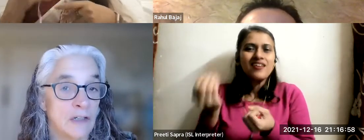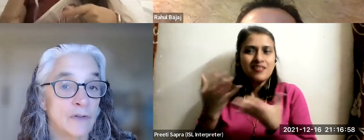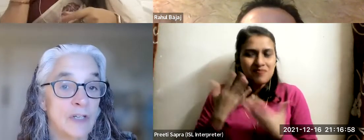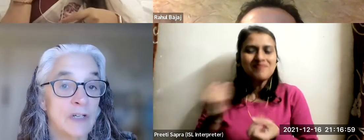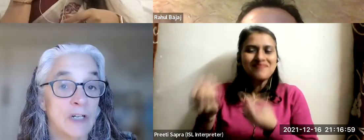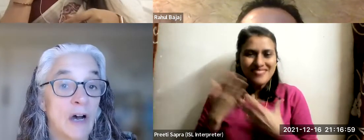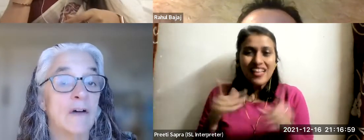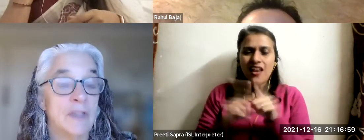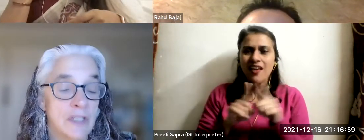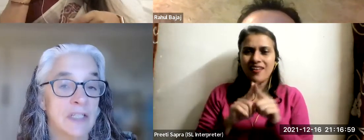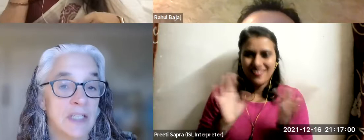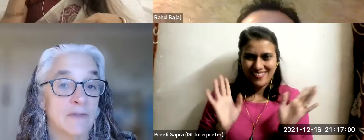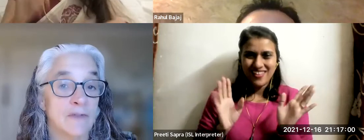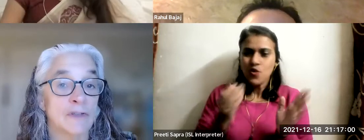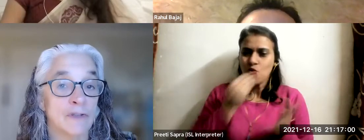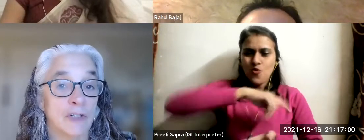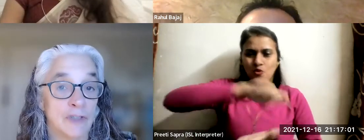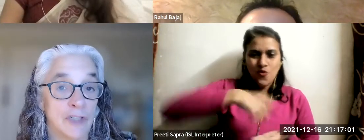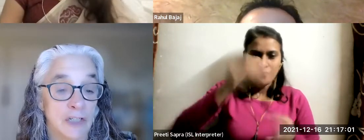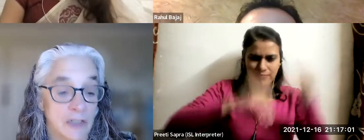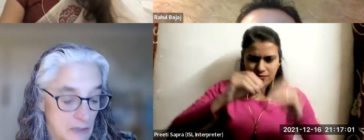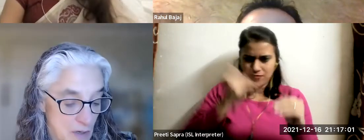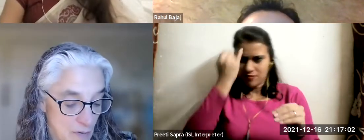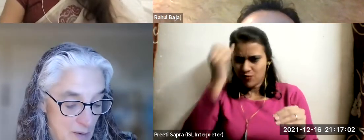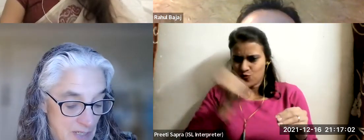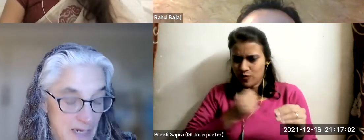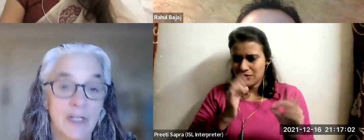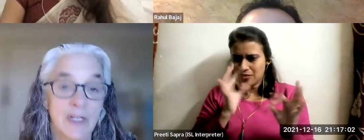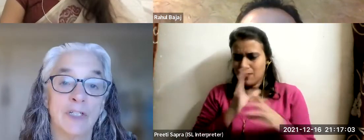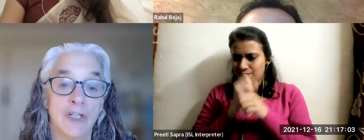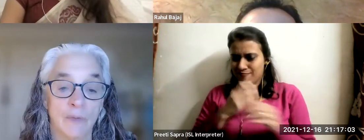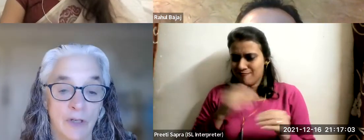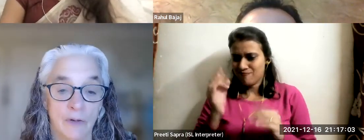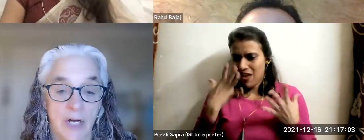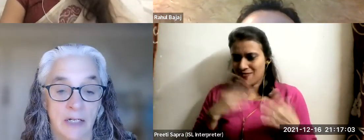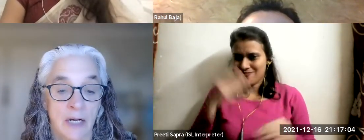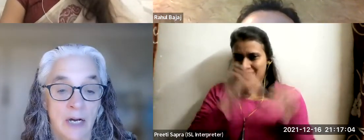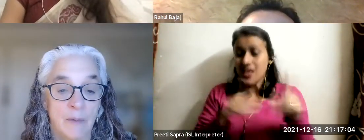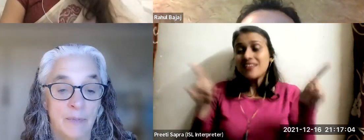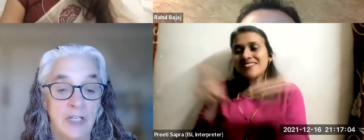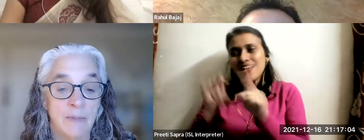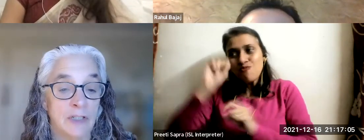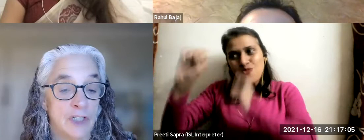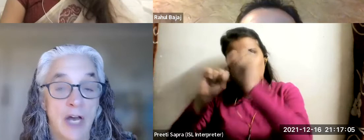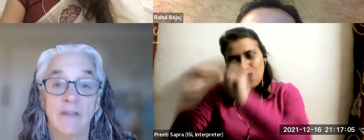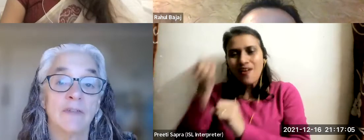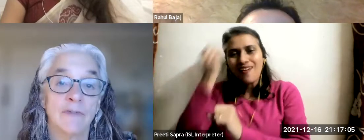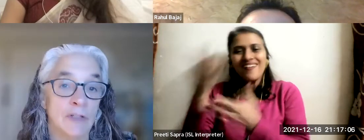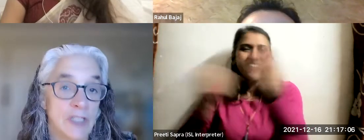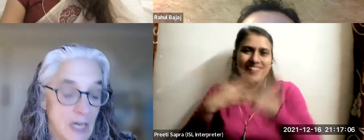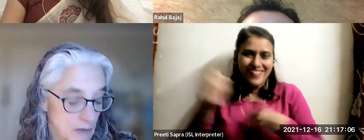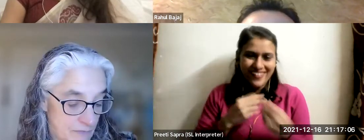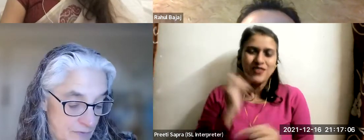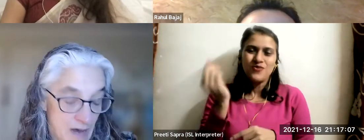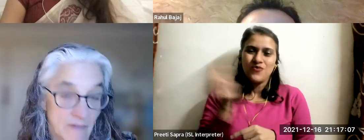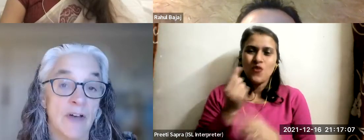ingredient, not so secret, of the success of structured negotiation. So I'm glad I was able to share it with you, and I'll put the email in the chat. Feel free to